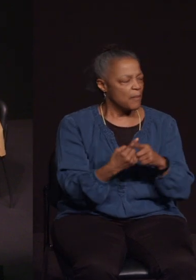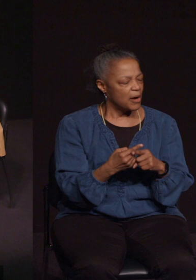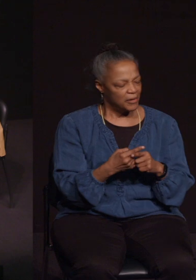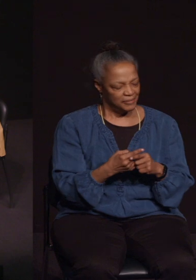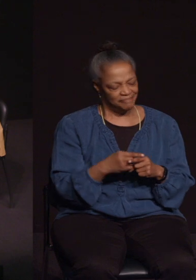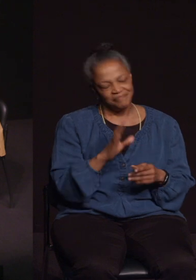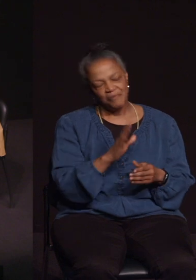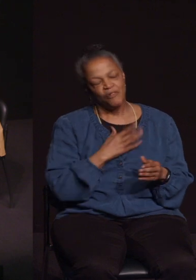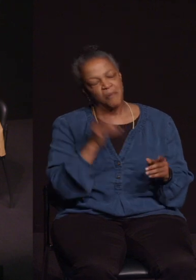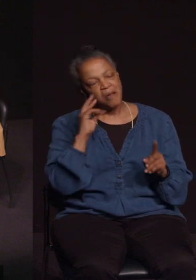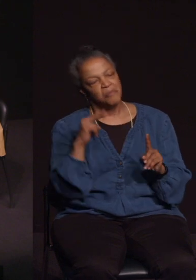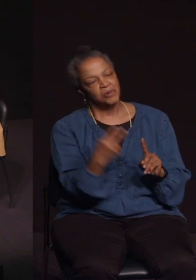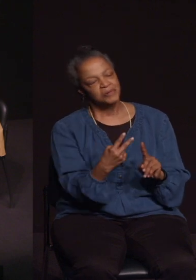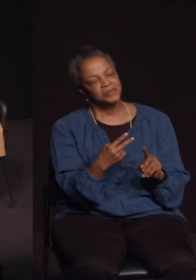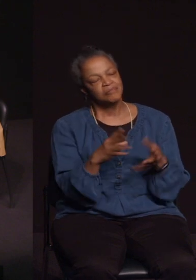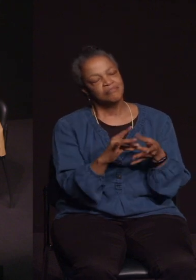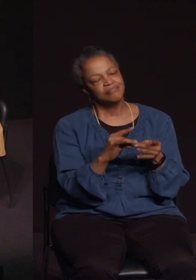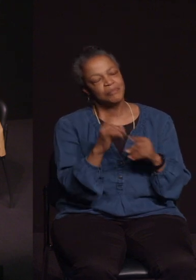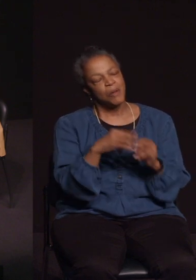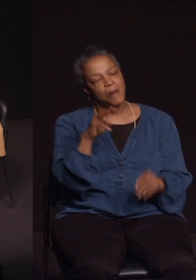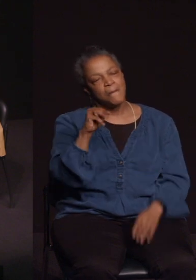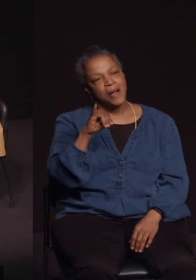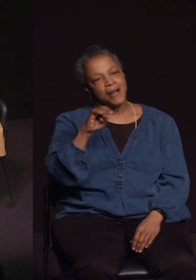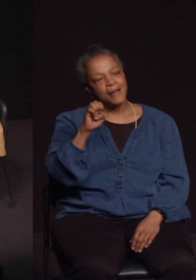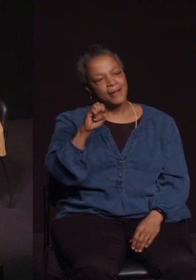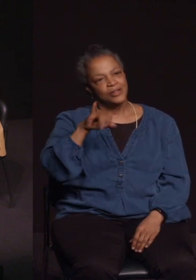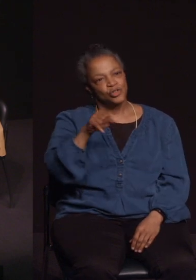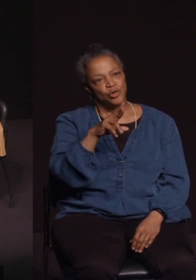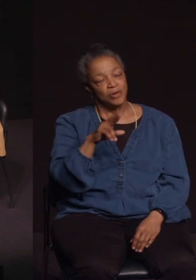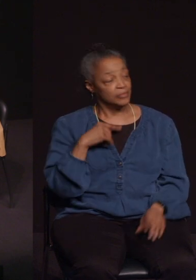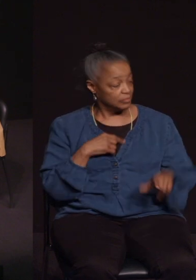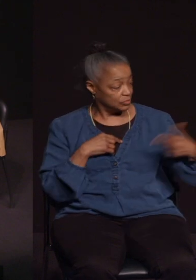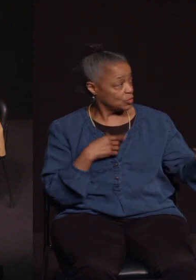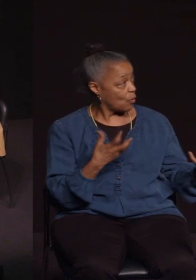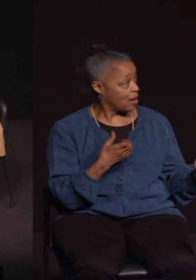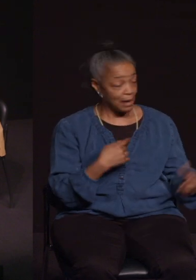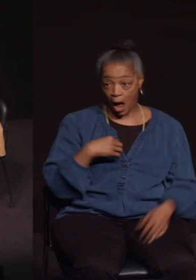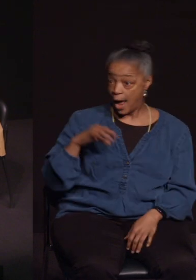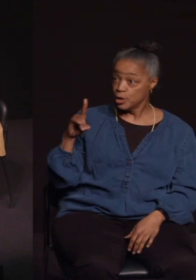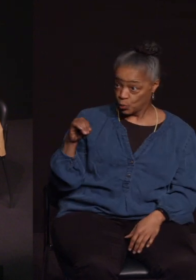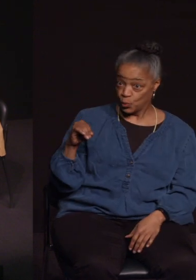from my perspective. I don't know if you want to say something. You want to say